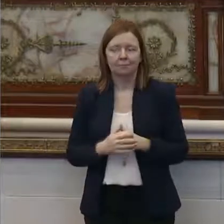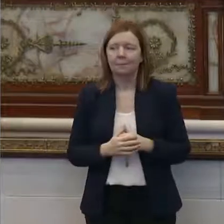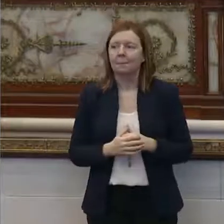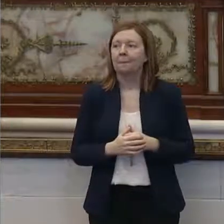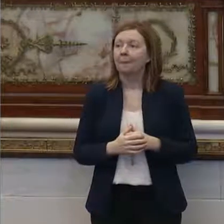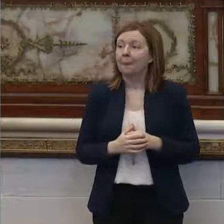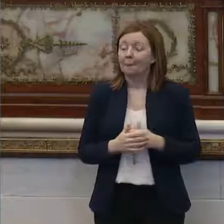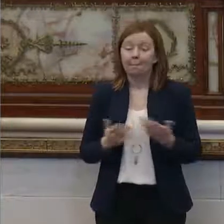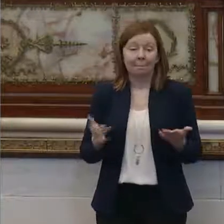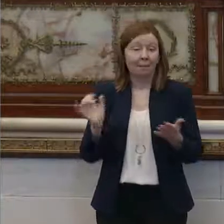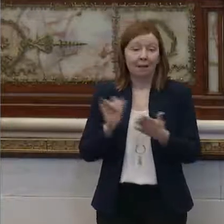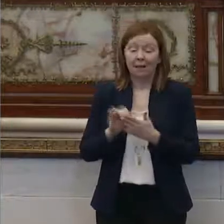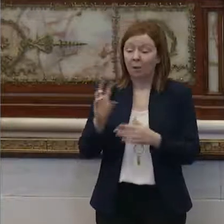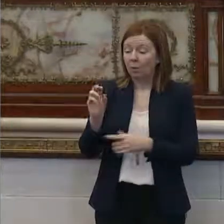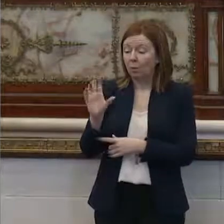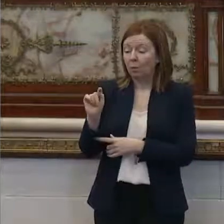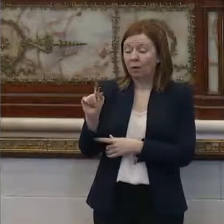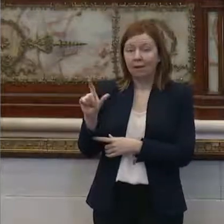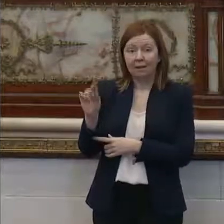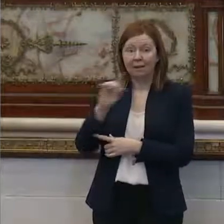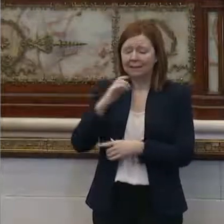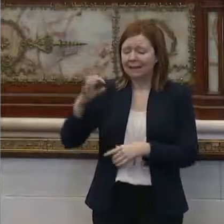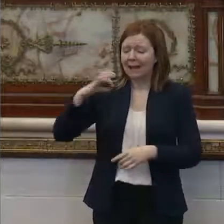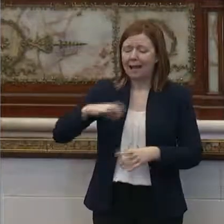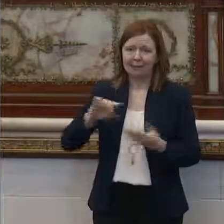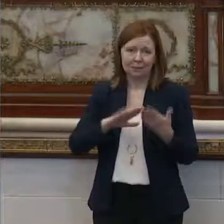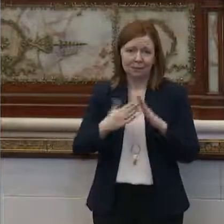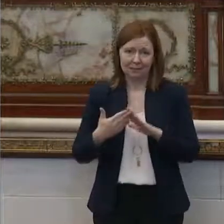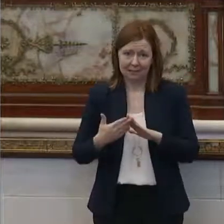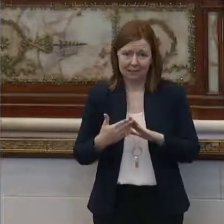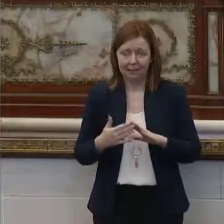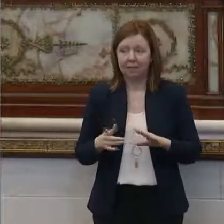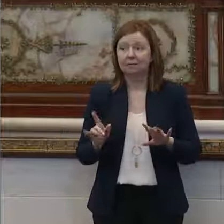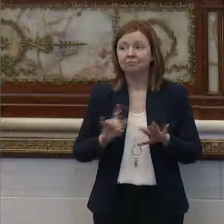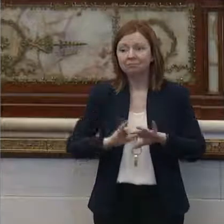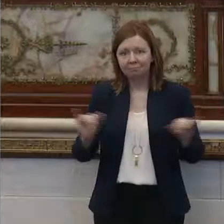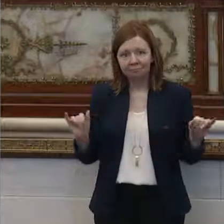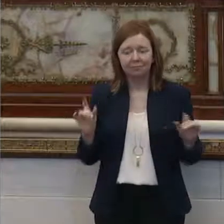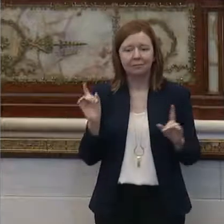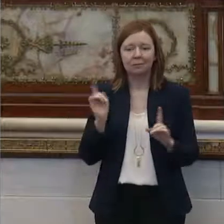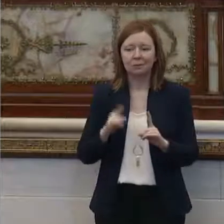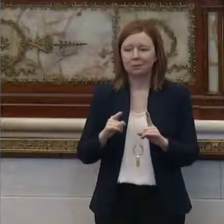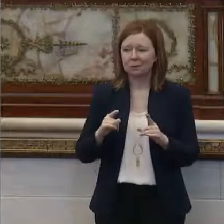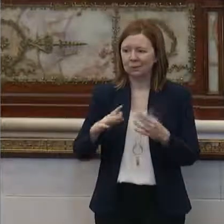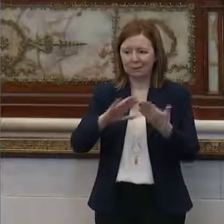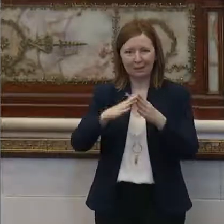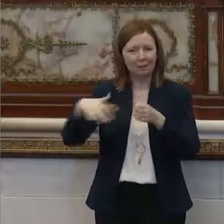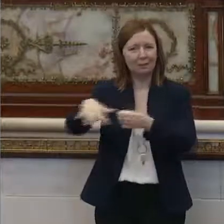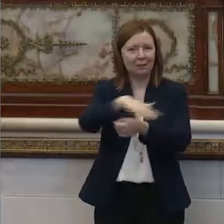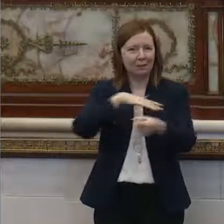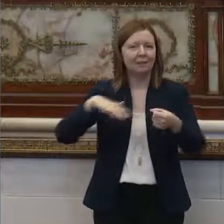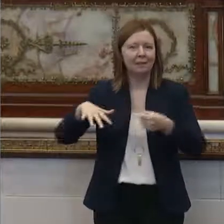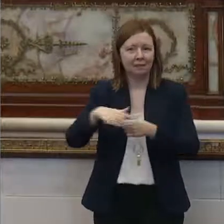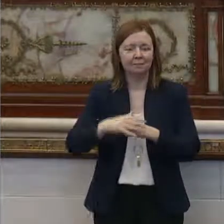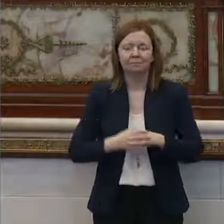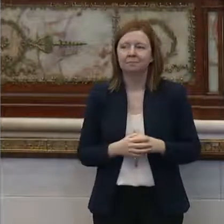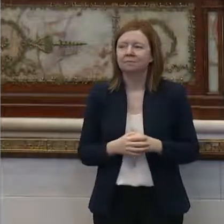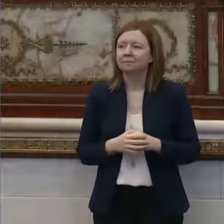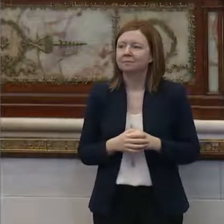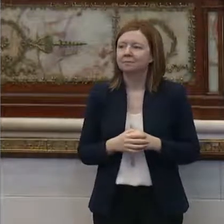is an asset to the city, but also to the immediate community in